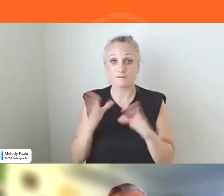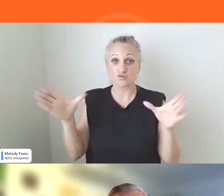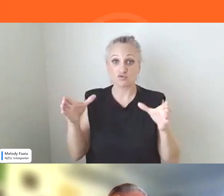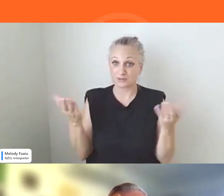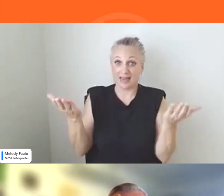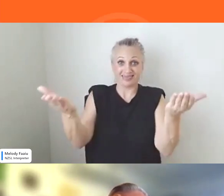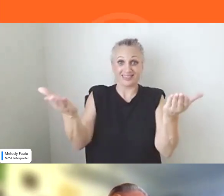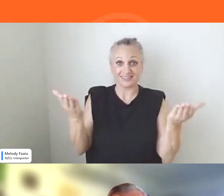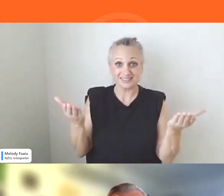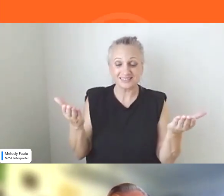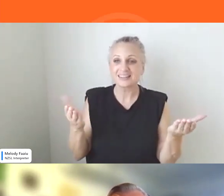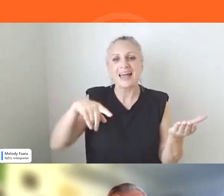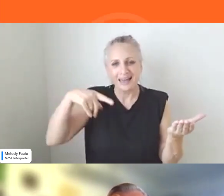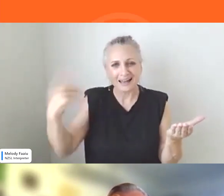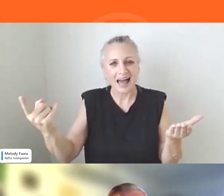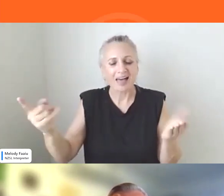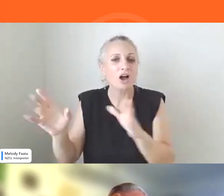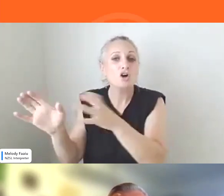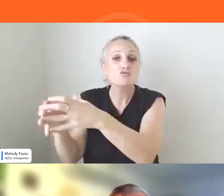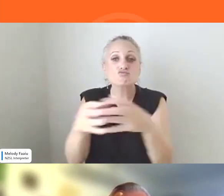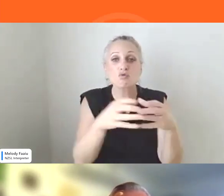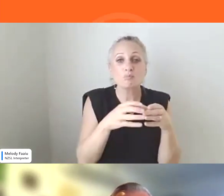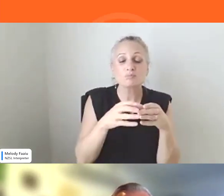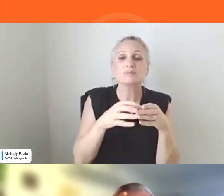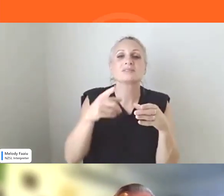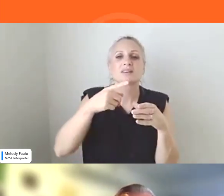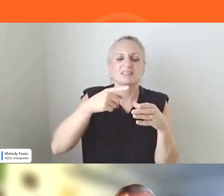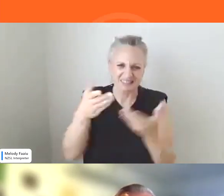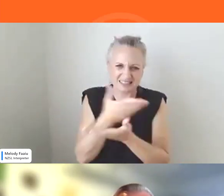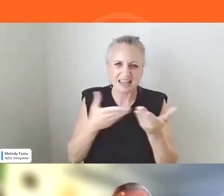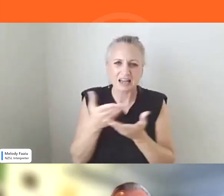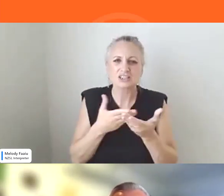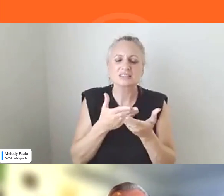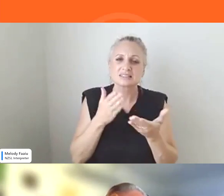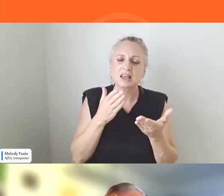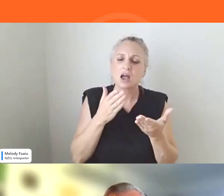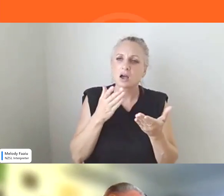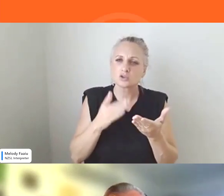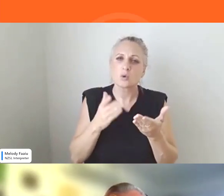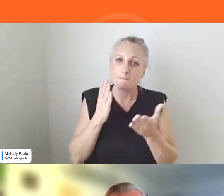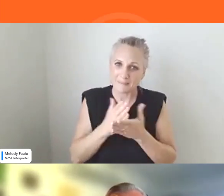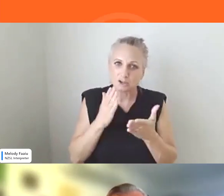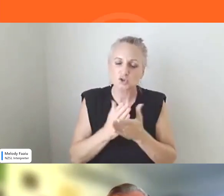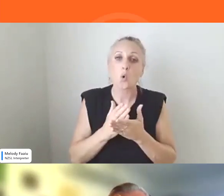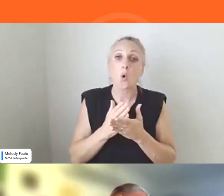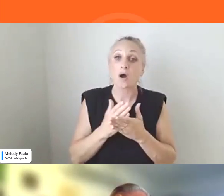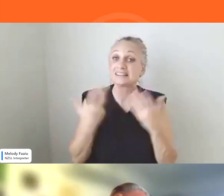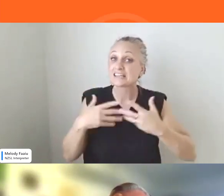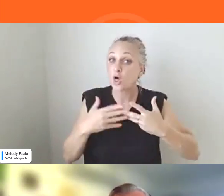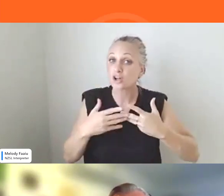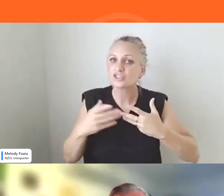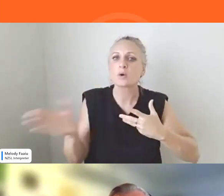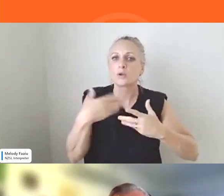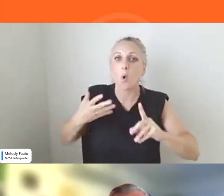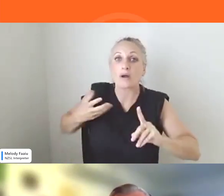collective collaboration can really do to help make sure we keep up to pace with the movement of the technology, and make sure that we are